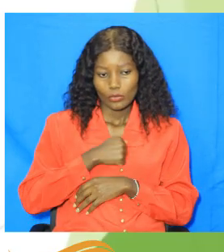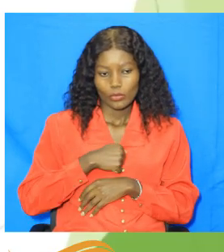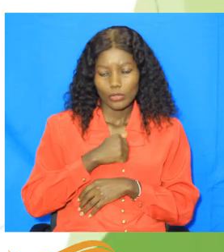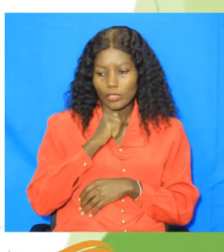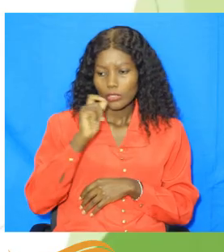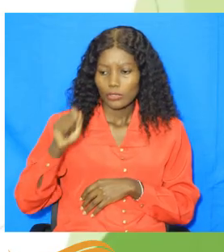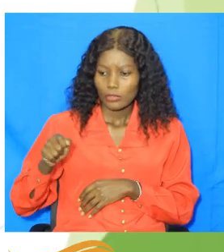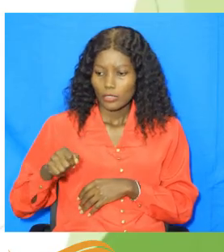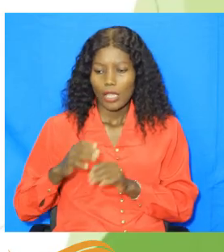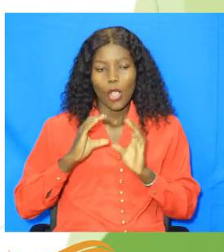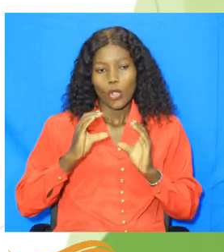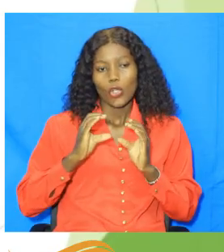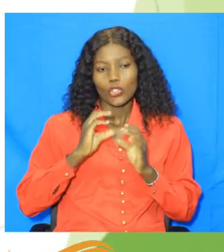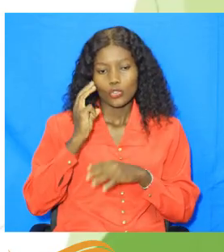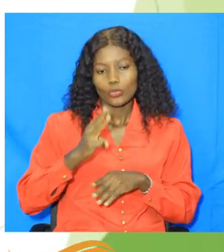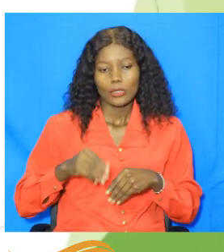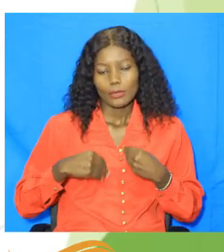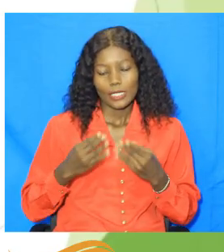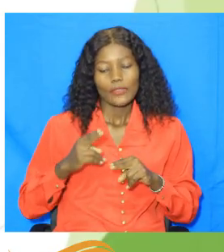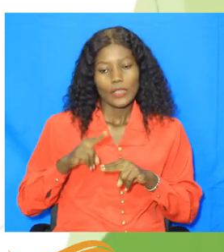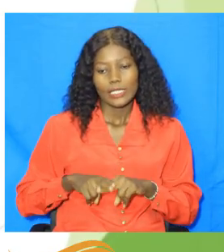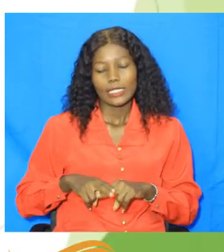sorry. The coaches will be given seats